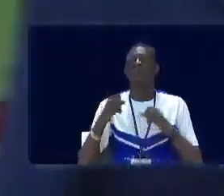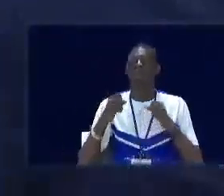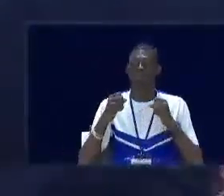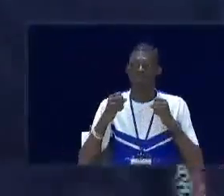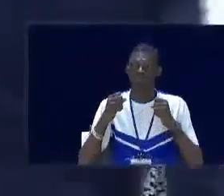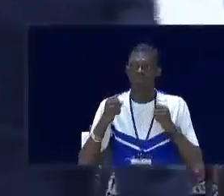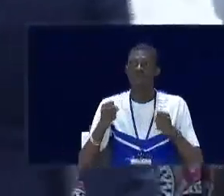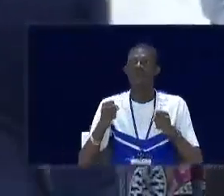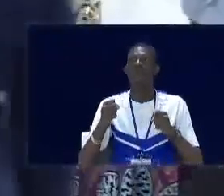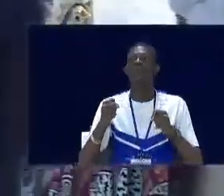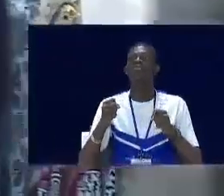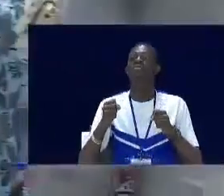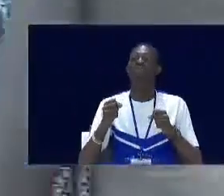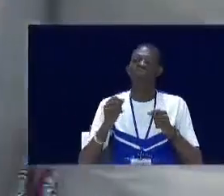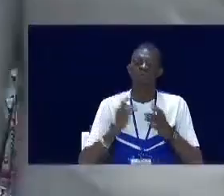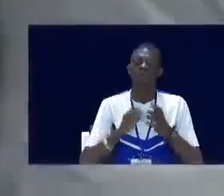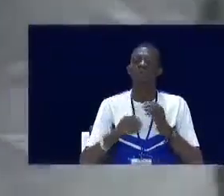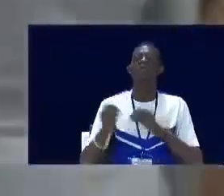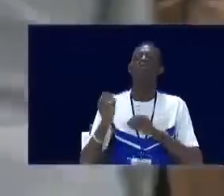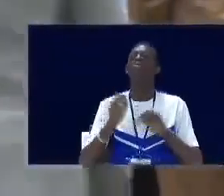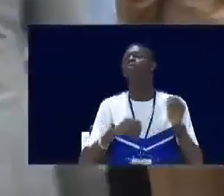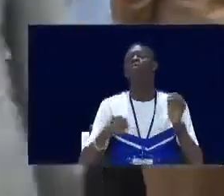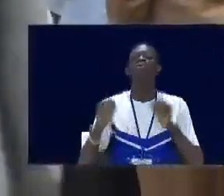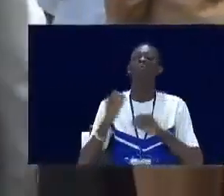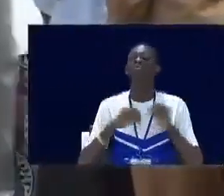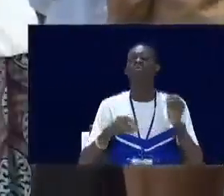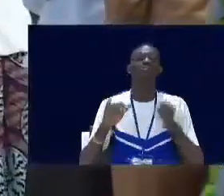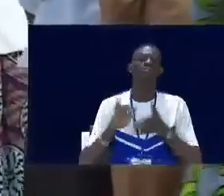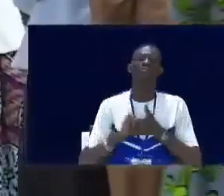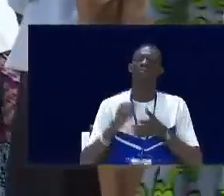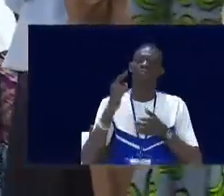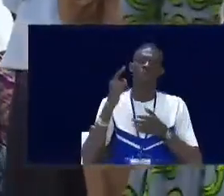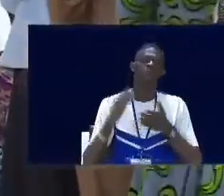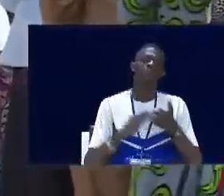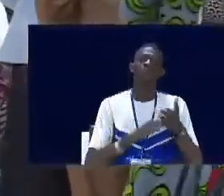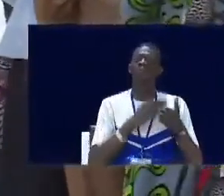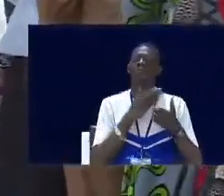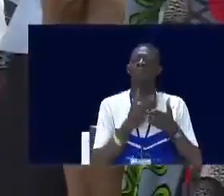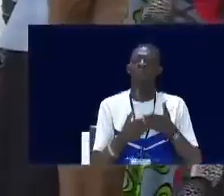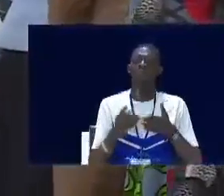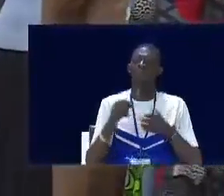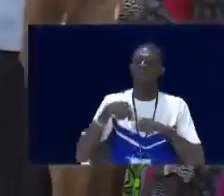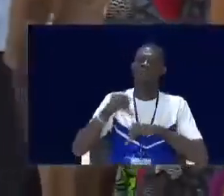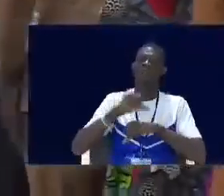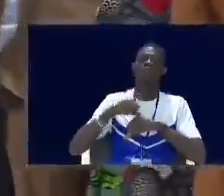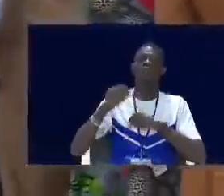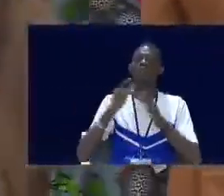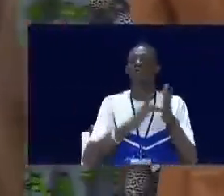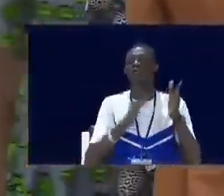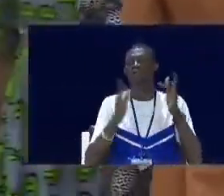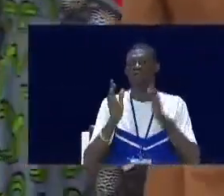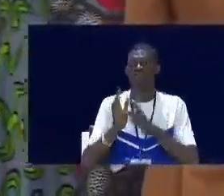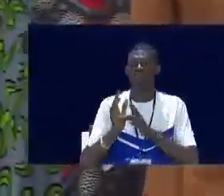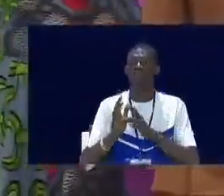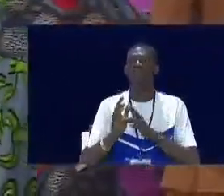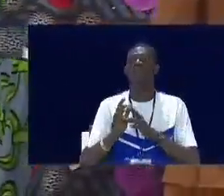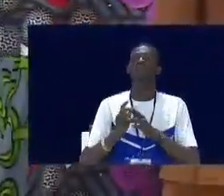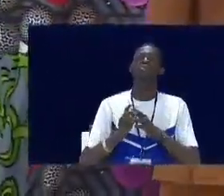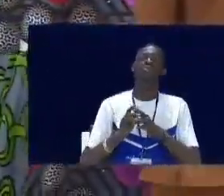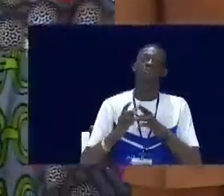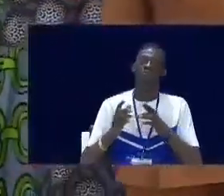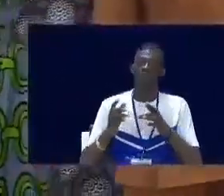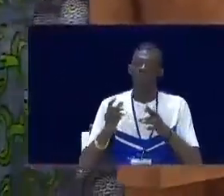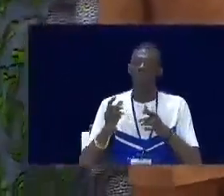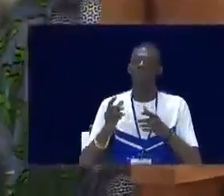power again. Oh, by the anointing, Jesus